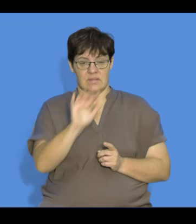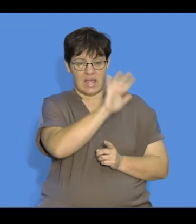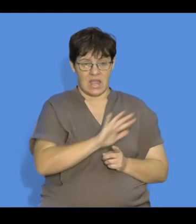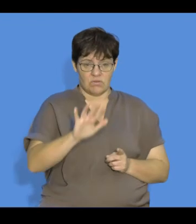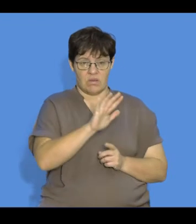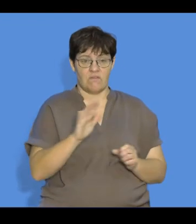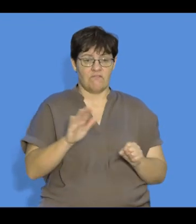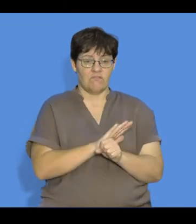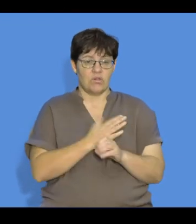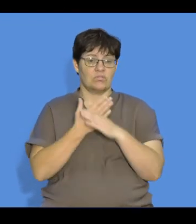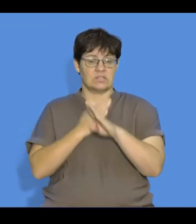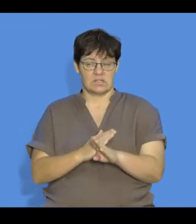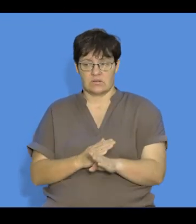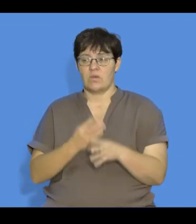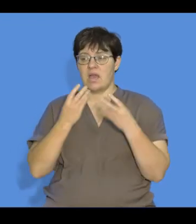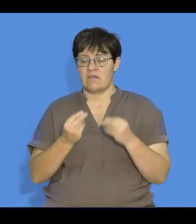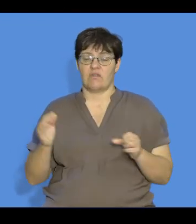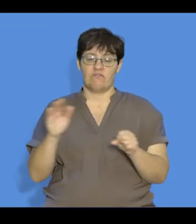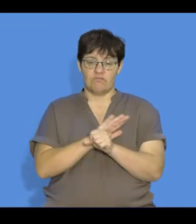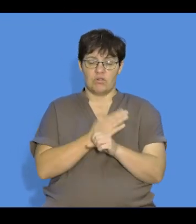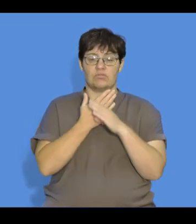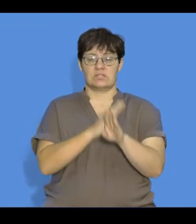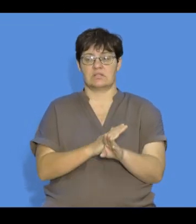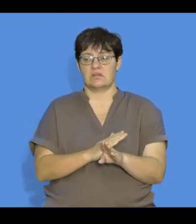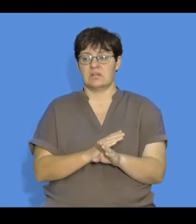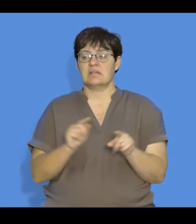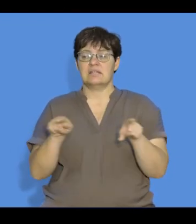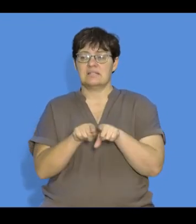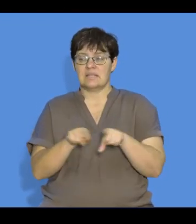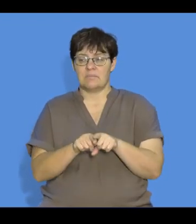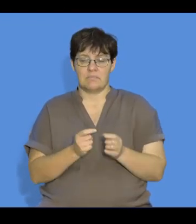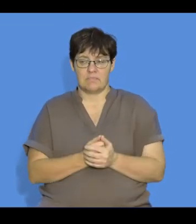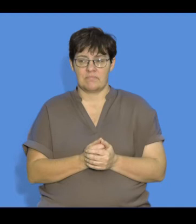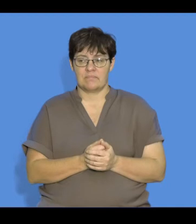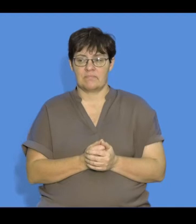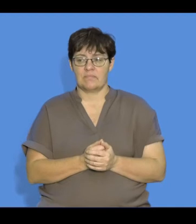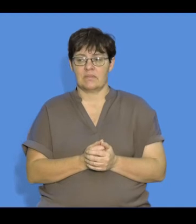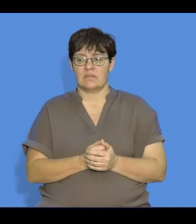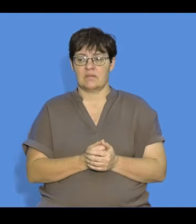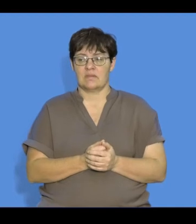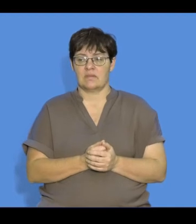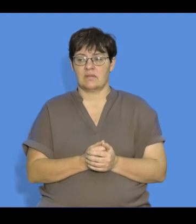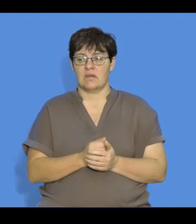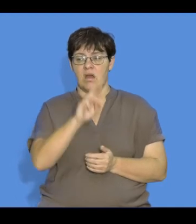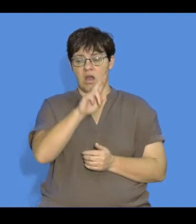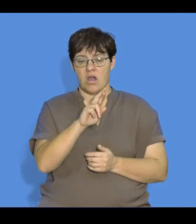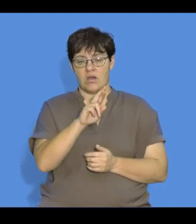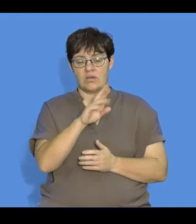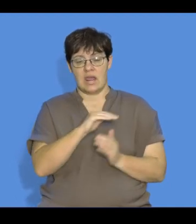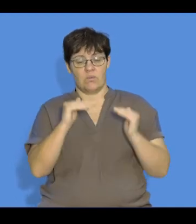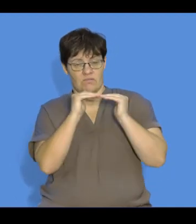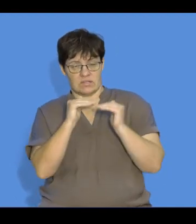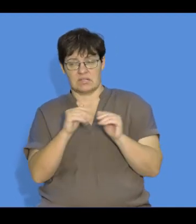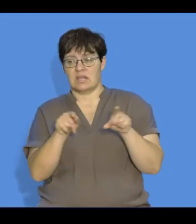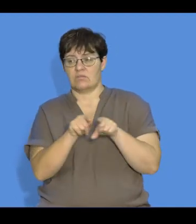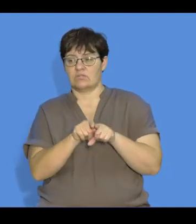total resistance, we'll have a total resistance, an equivalent resistance of equals to 22